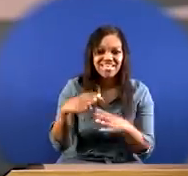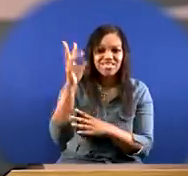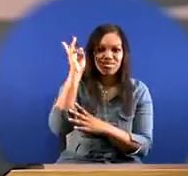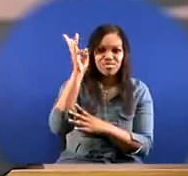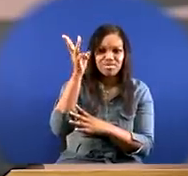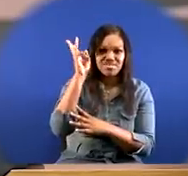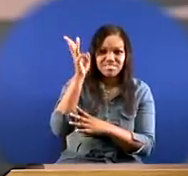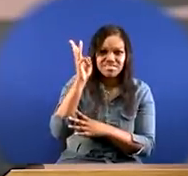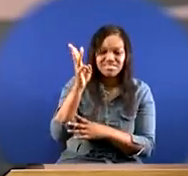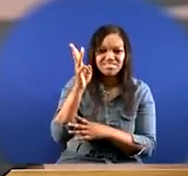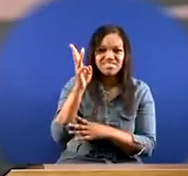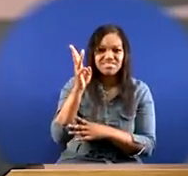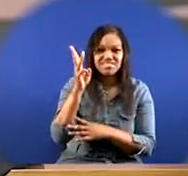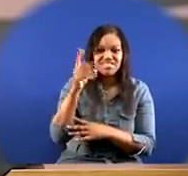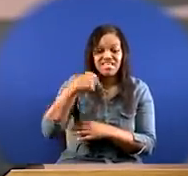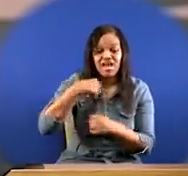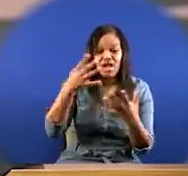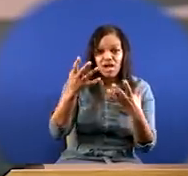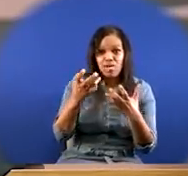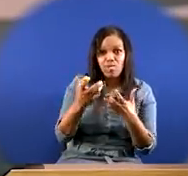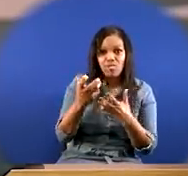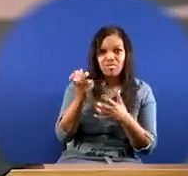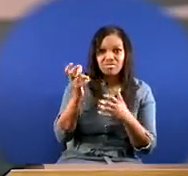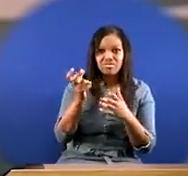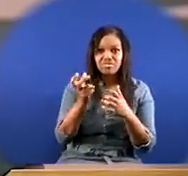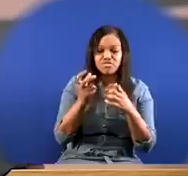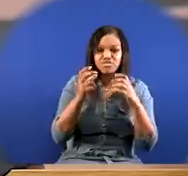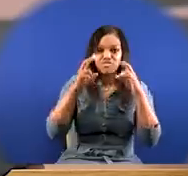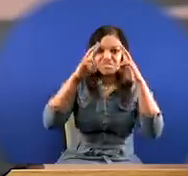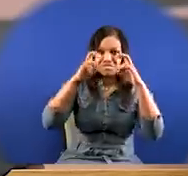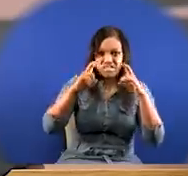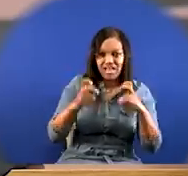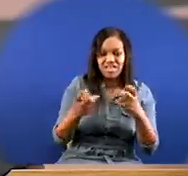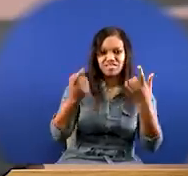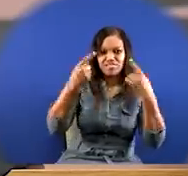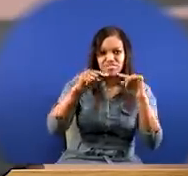witnesses that I want to hear from at crucifixion.